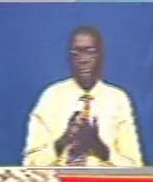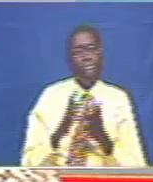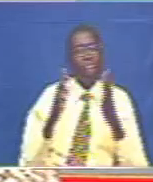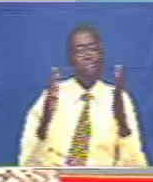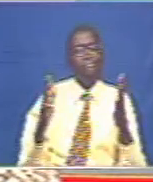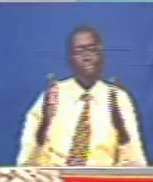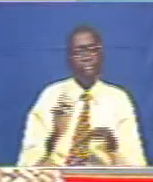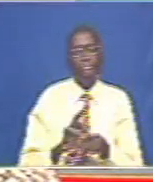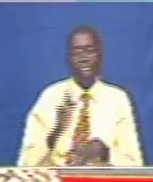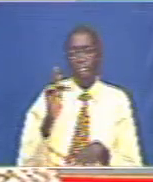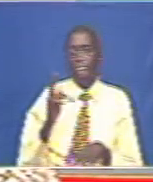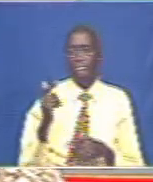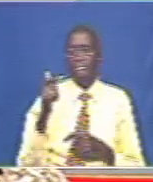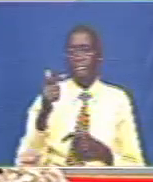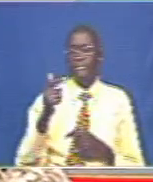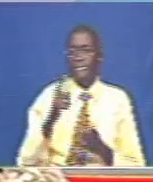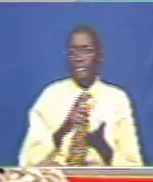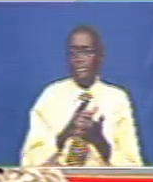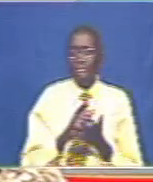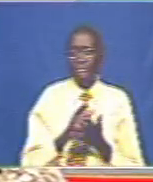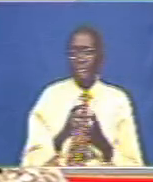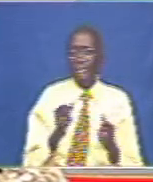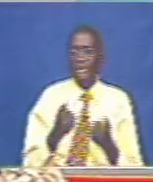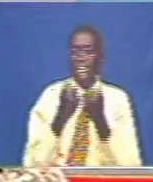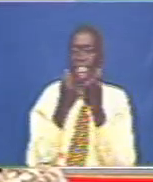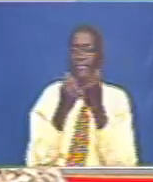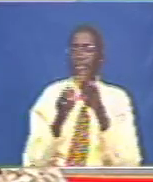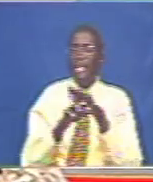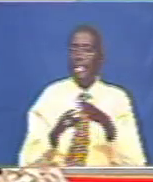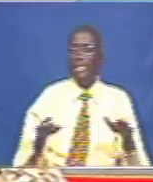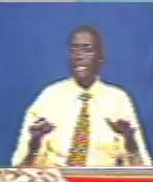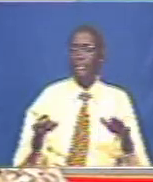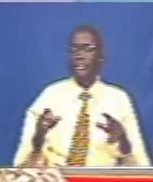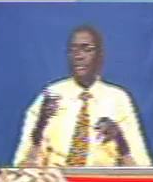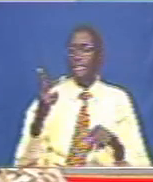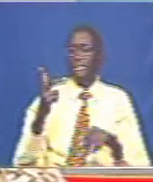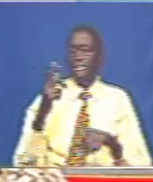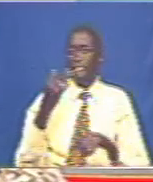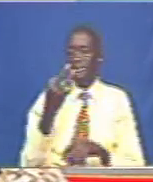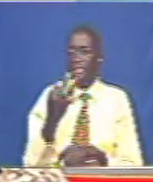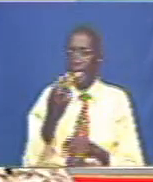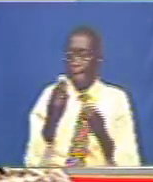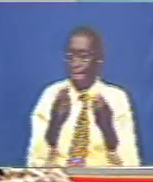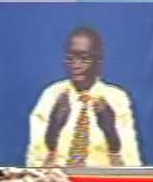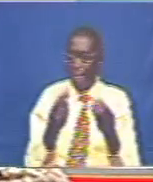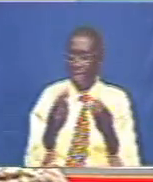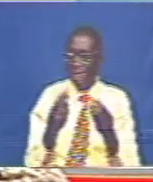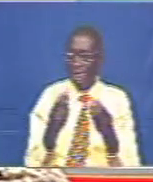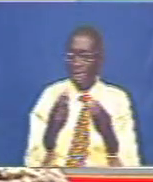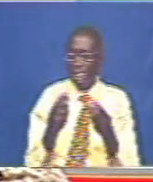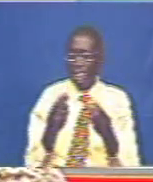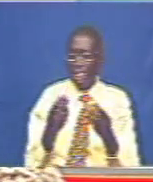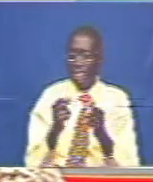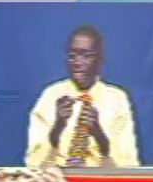of what goes into the loan, mm-hmm, I save a land, for example, I'm given times three. Mm. Where do I get the other times three as a circle to